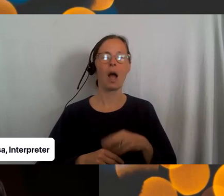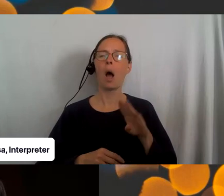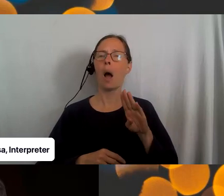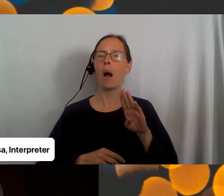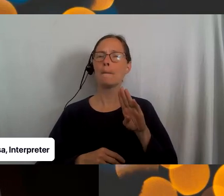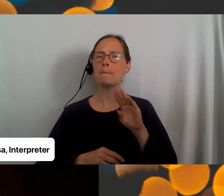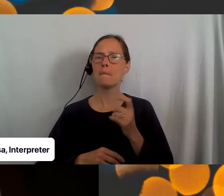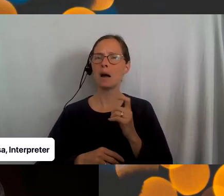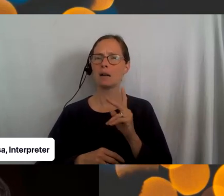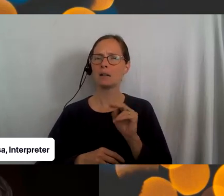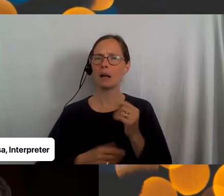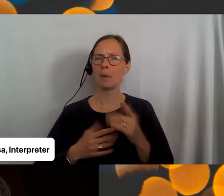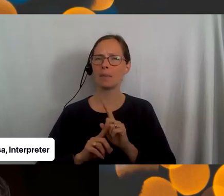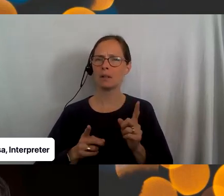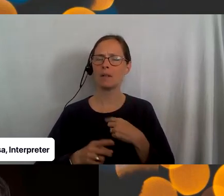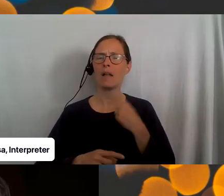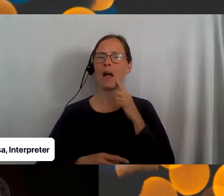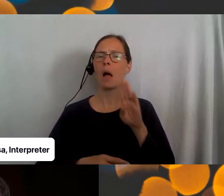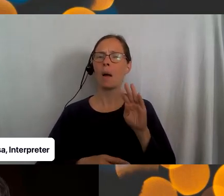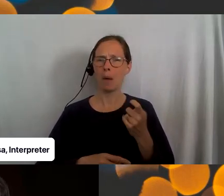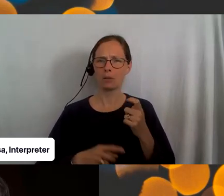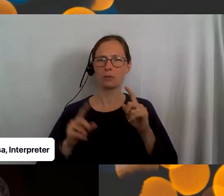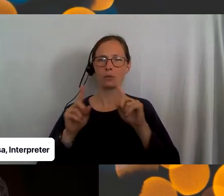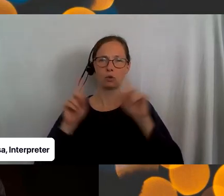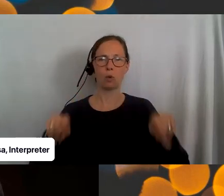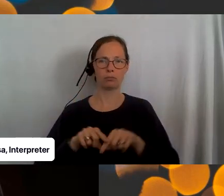knot different? I think boxes are square.